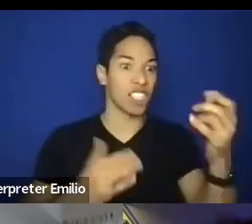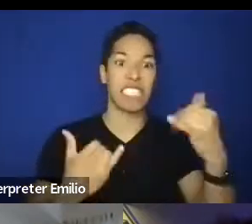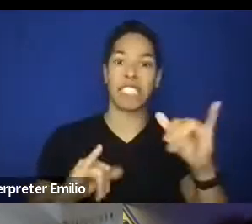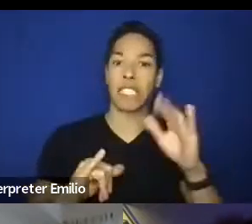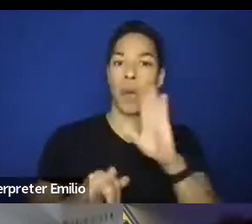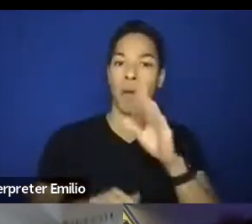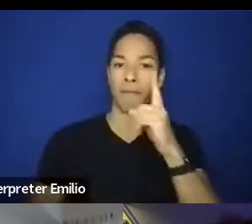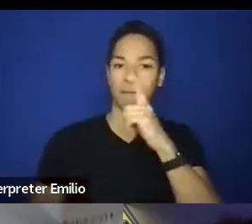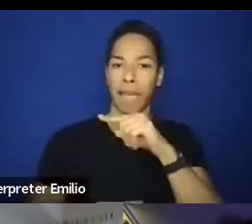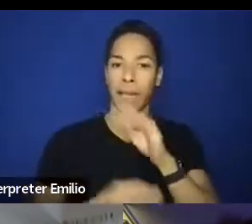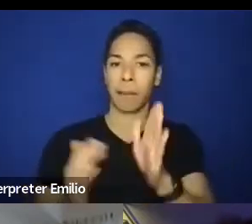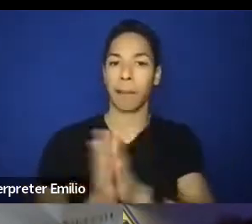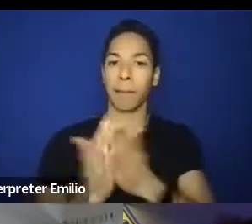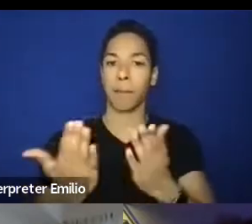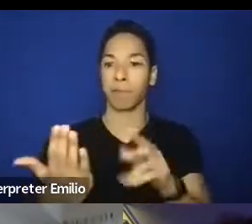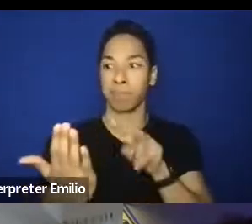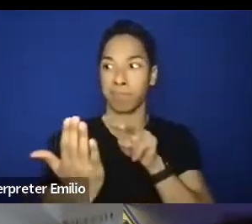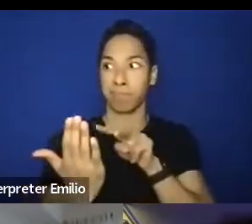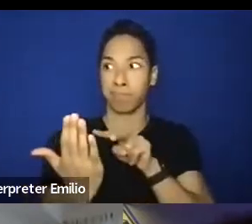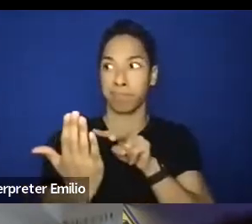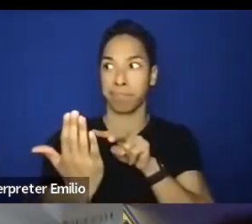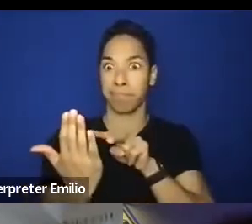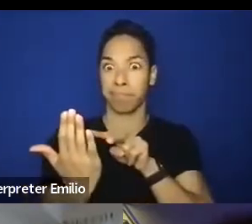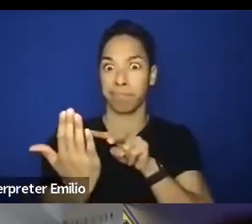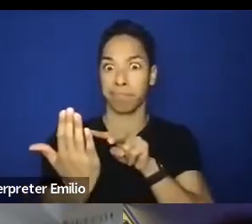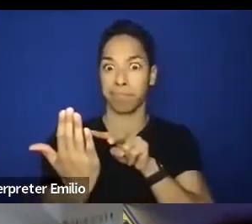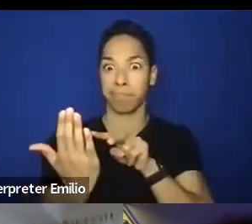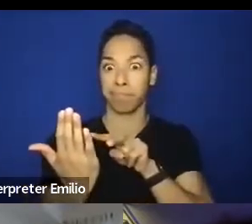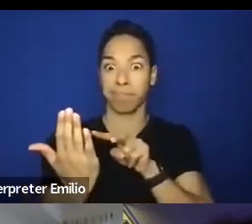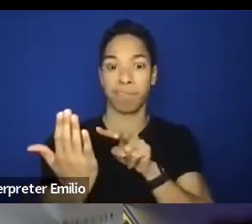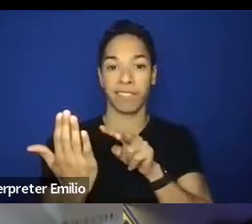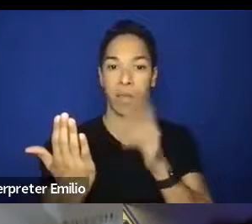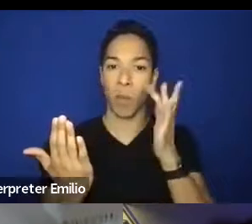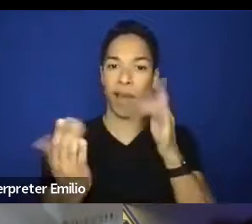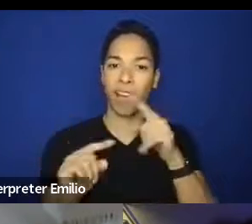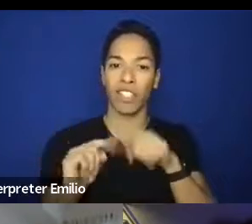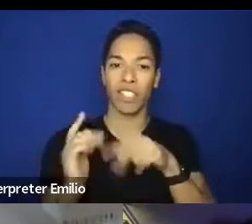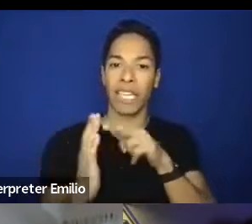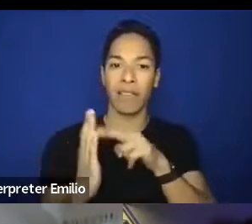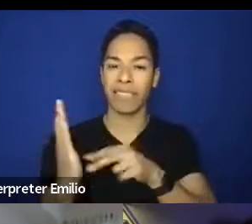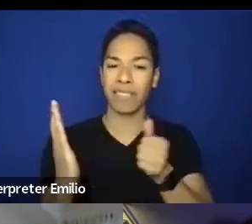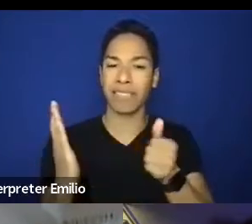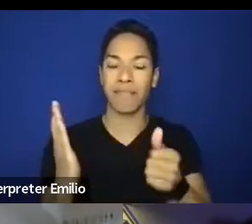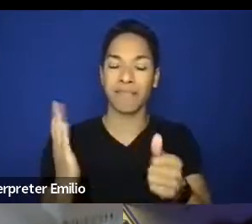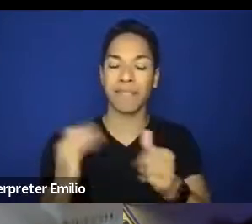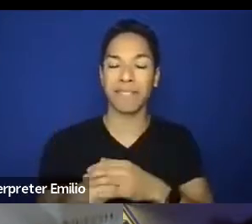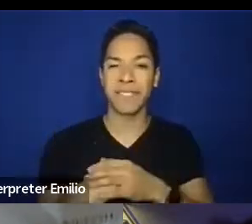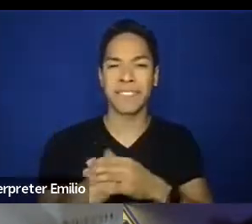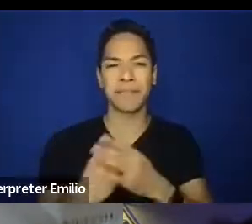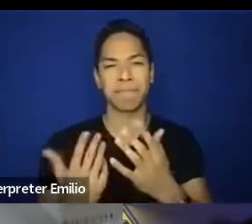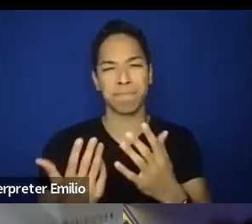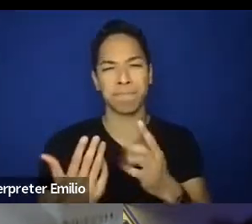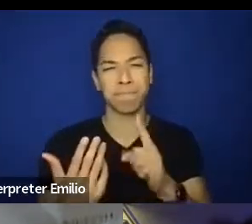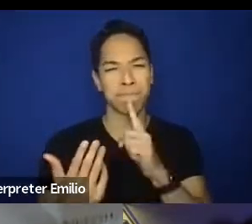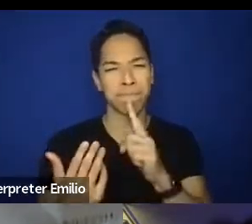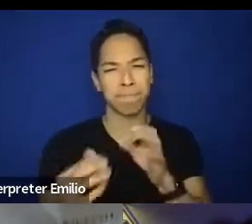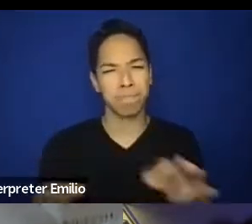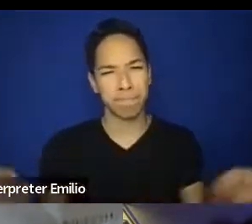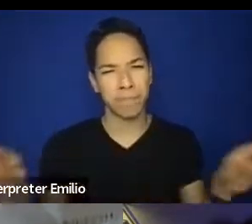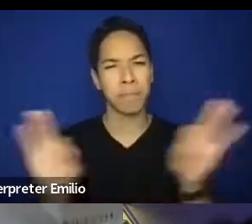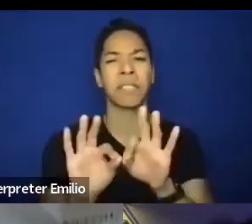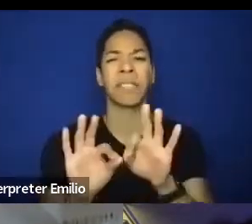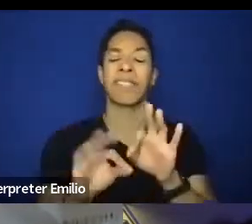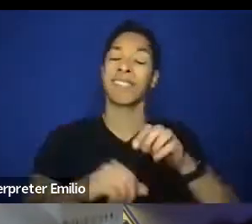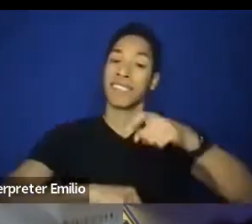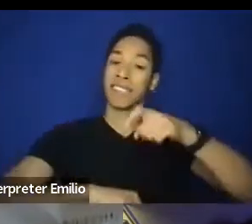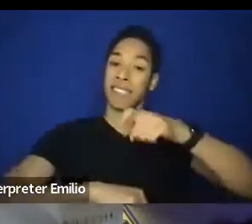in off book because of her dyslexia. And so I think it's really important that